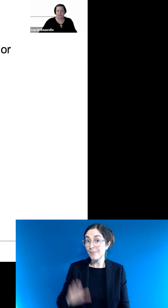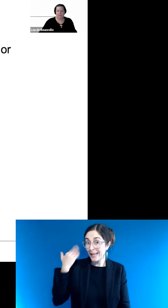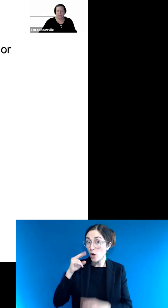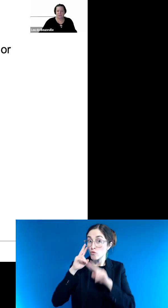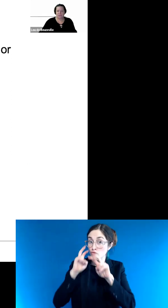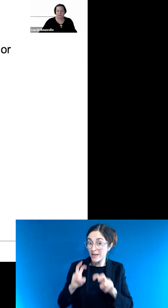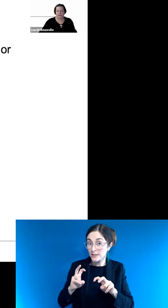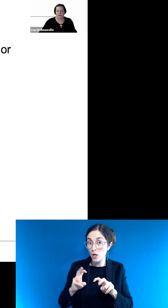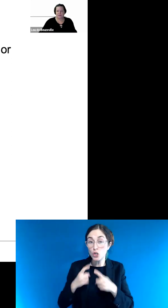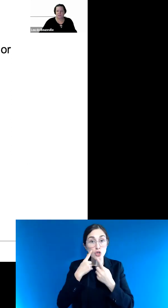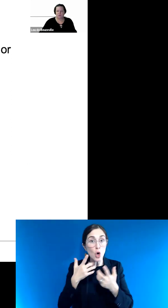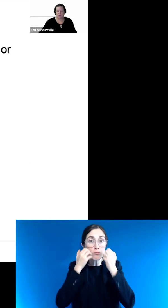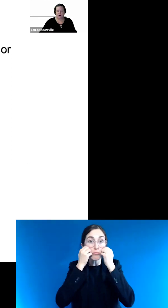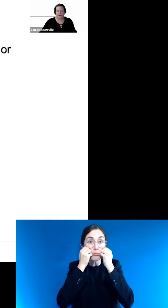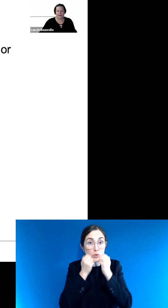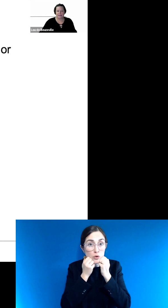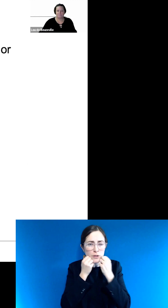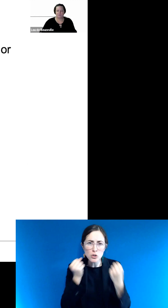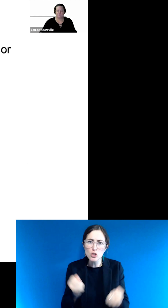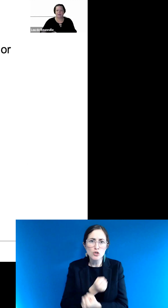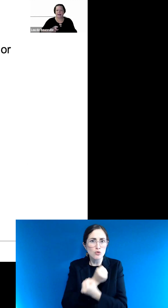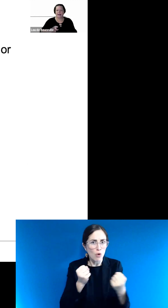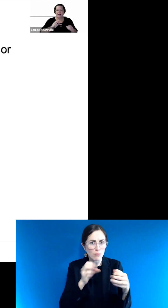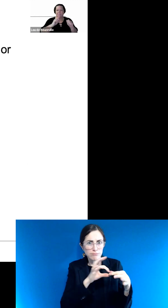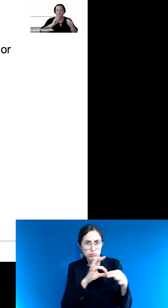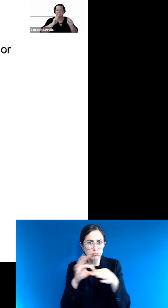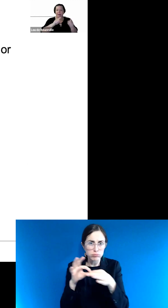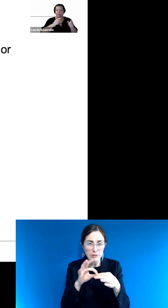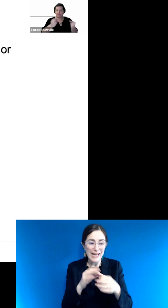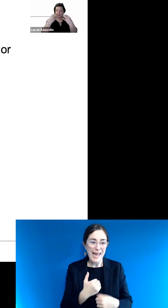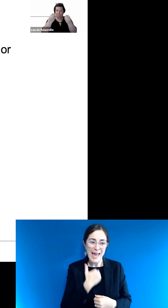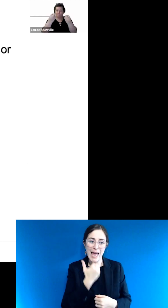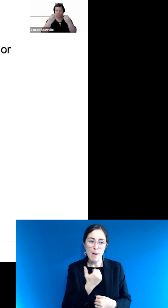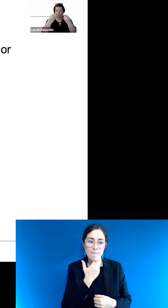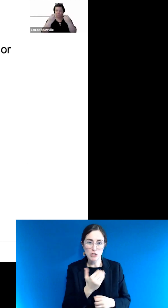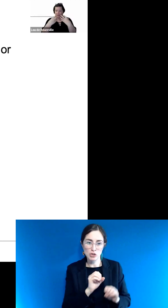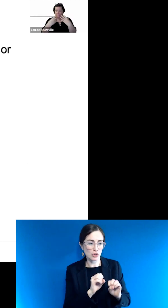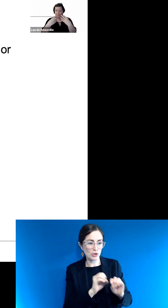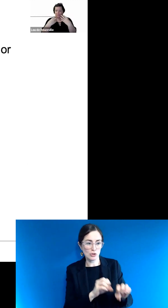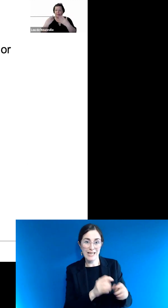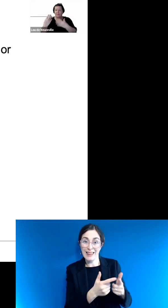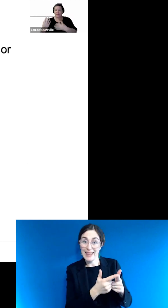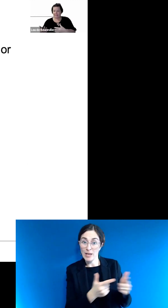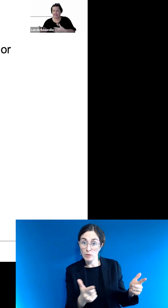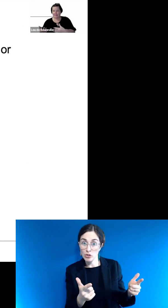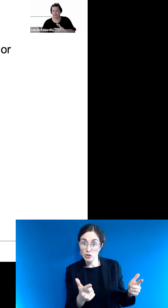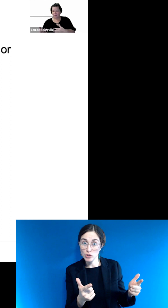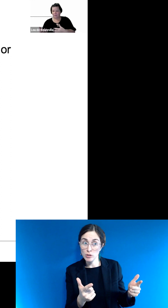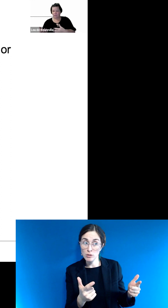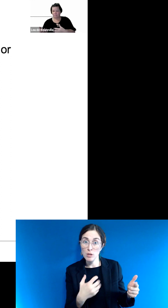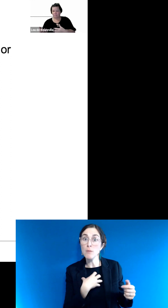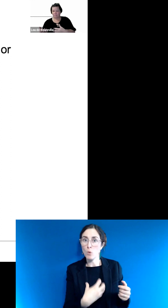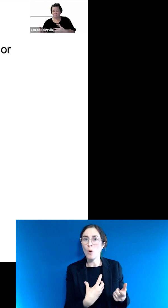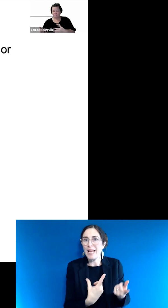Studies show that there is a strong correlation between amount of input to a child and the ease they learn